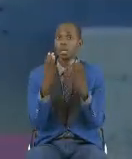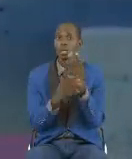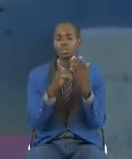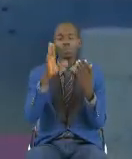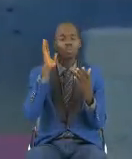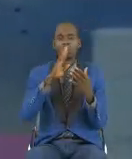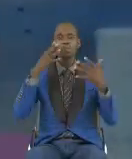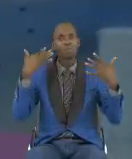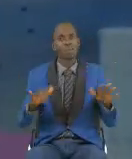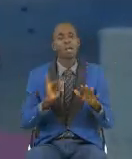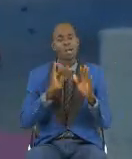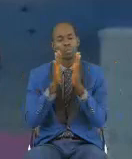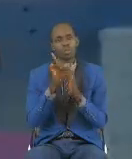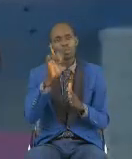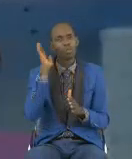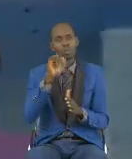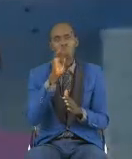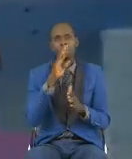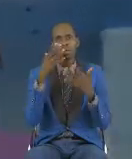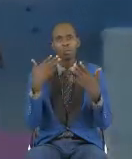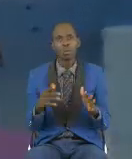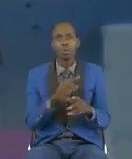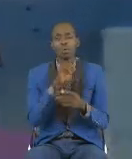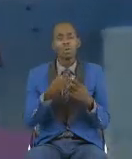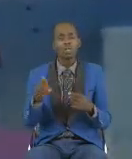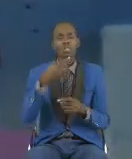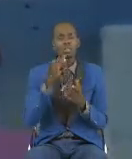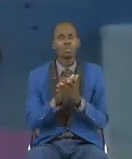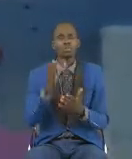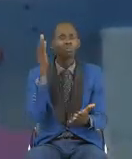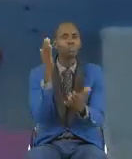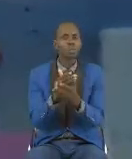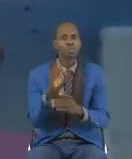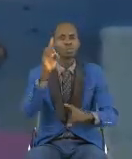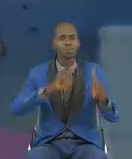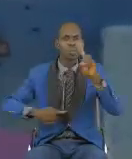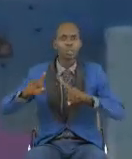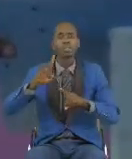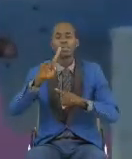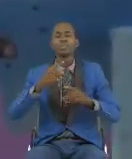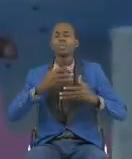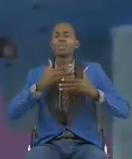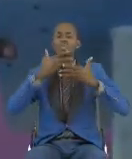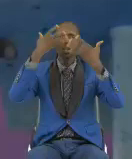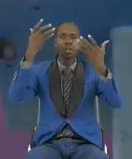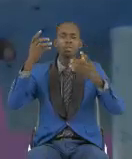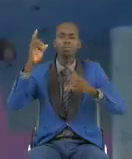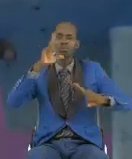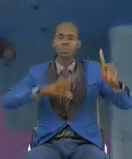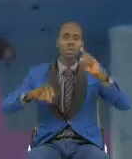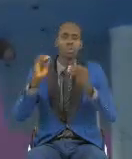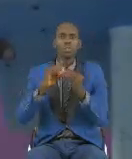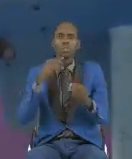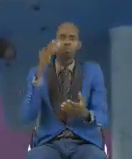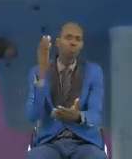finished. But if they say shut up and you shout louder. If we say stop there, and then